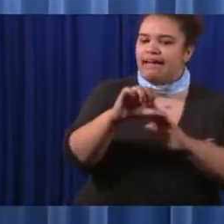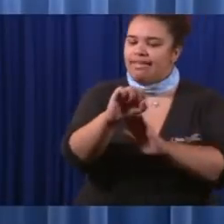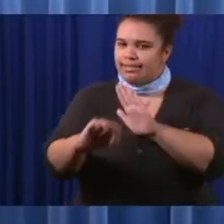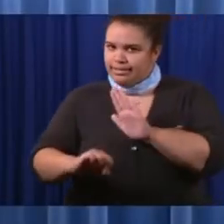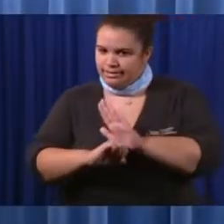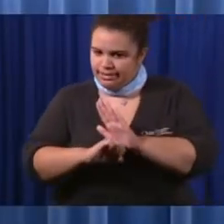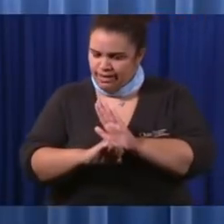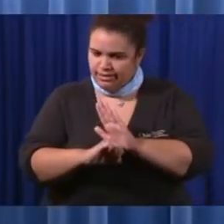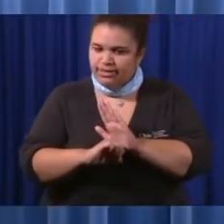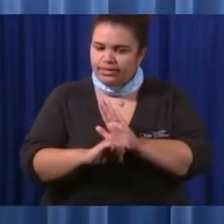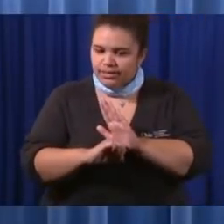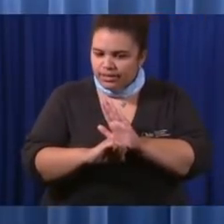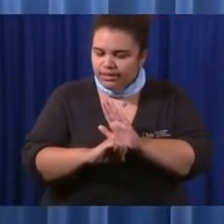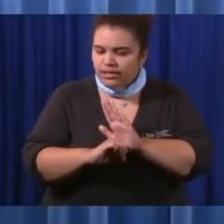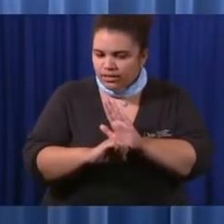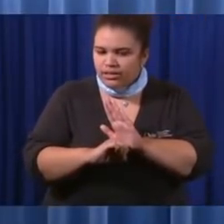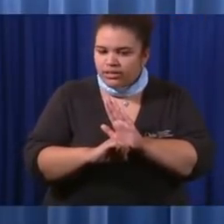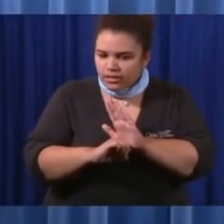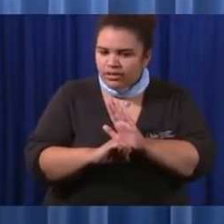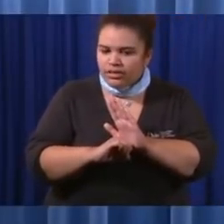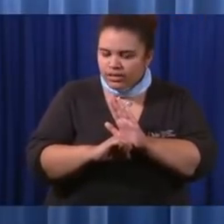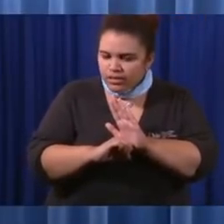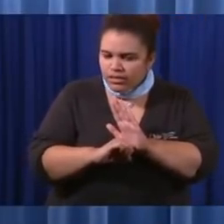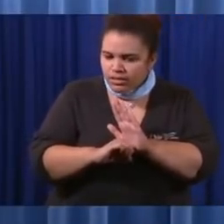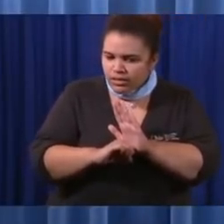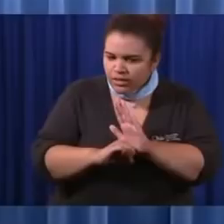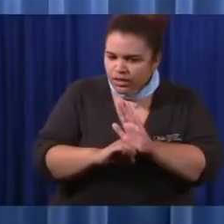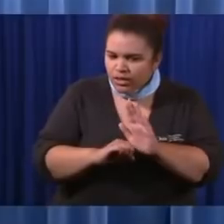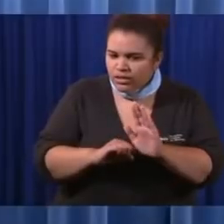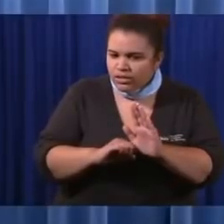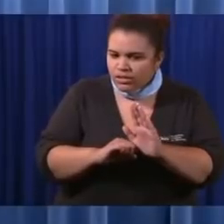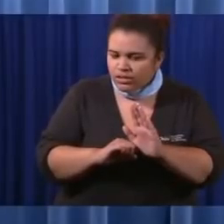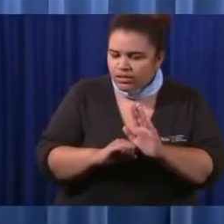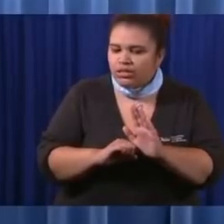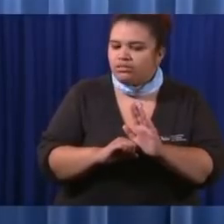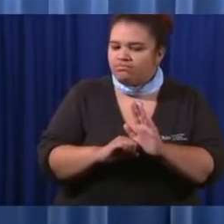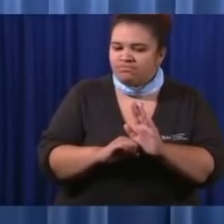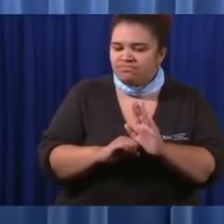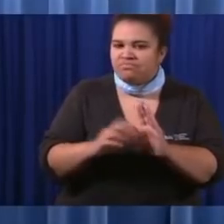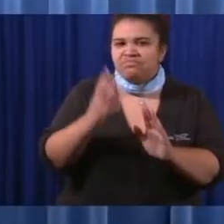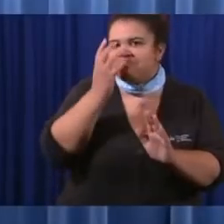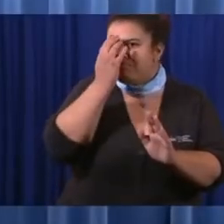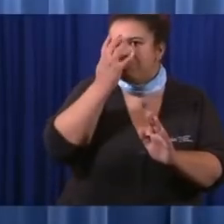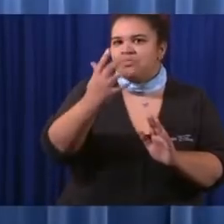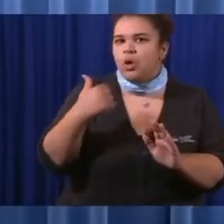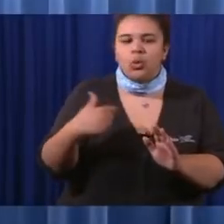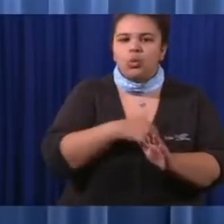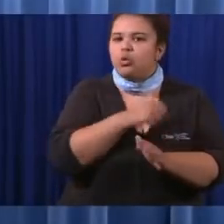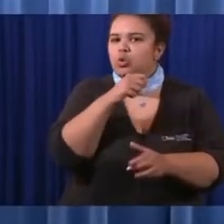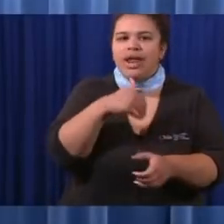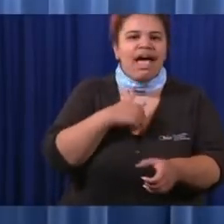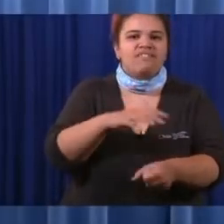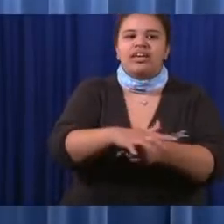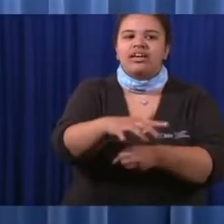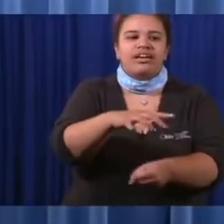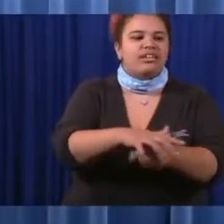can see that we're failing is that we don't have enough fingers to point out to officials that have failed the